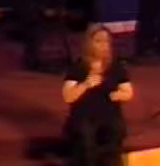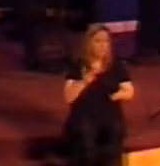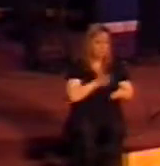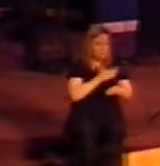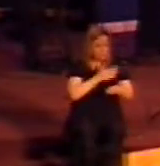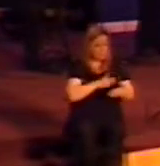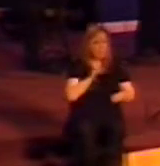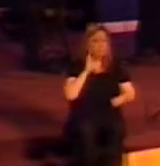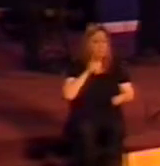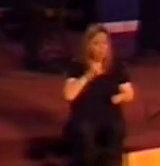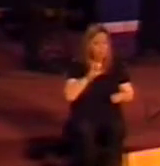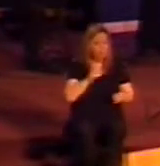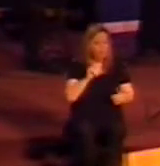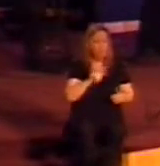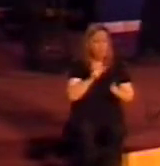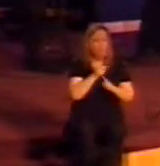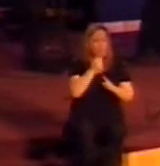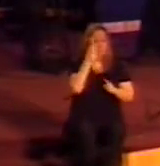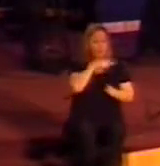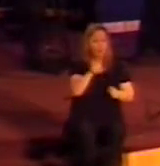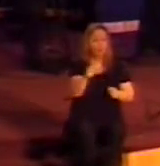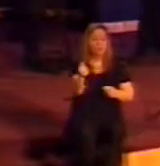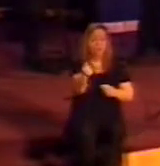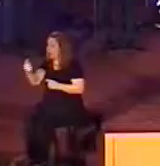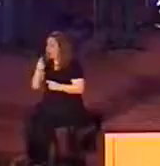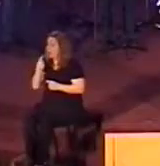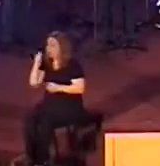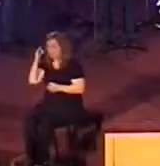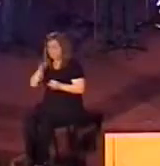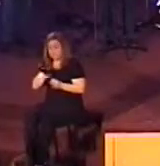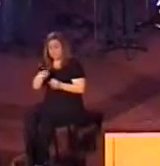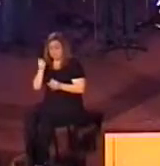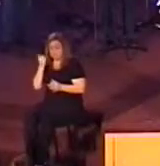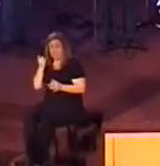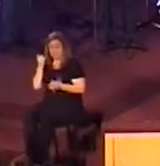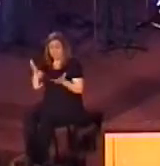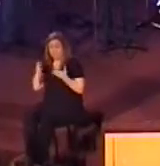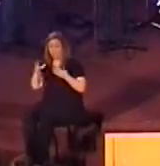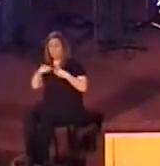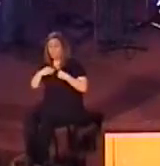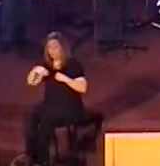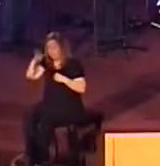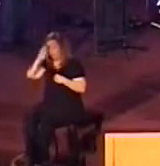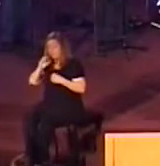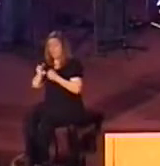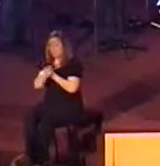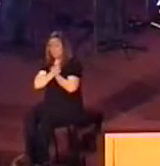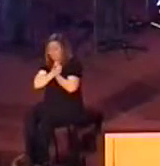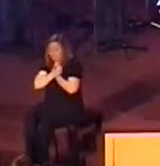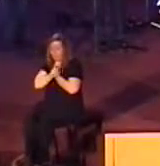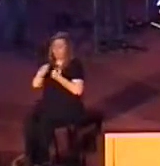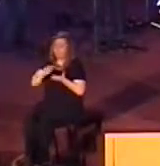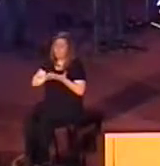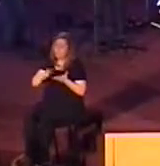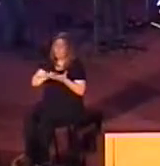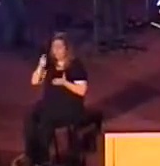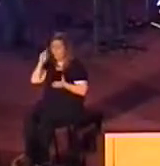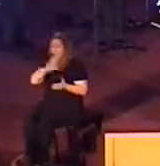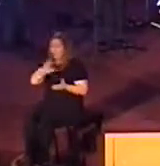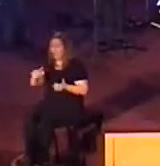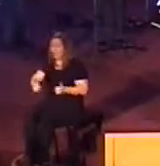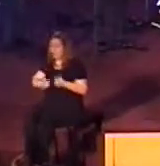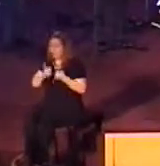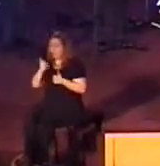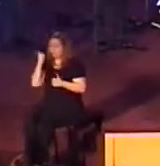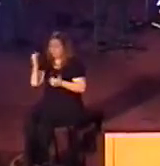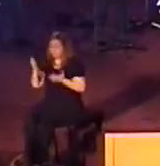invitation. And this is a moment for you to be able to come forward and decide whether or not you want to accept God's love and forgiveness for your life, whether or not